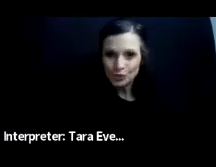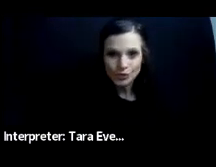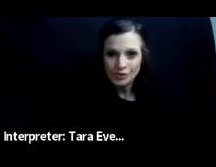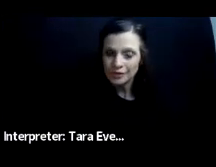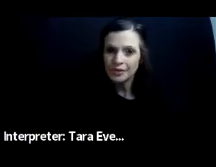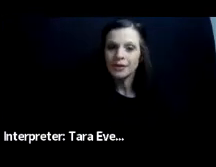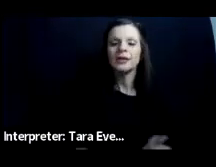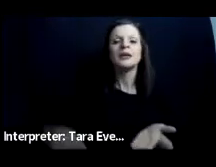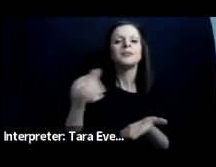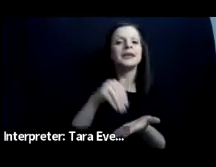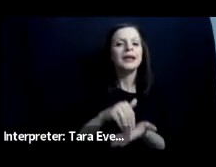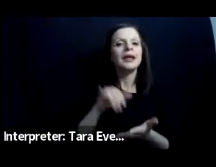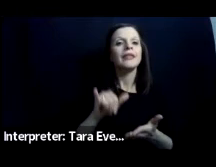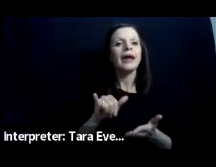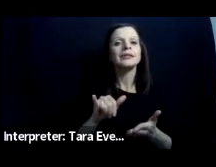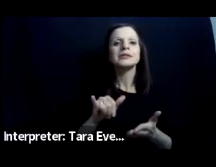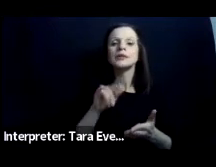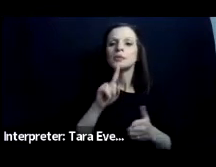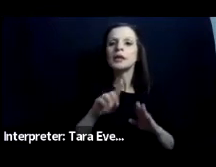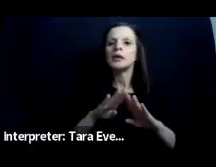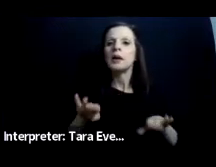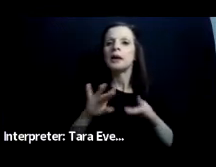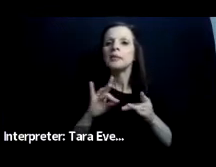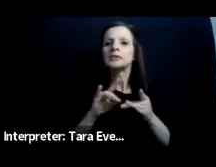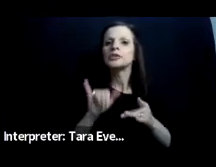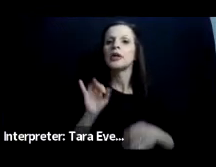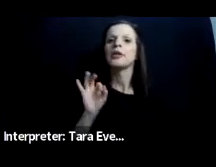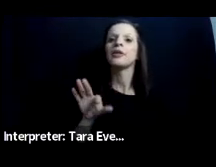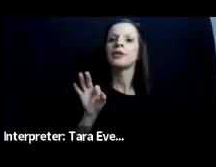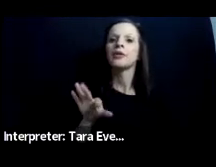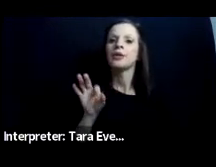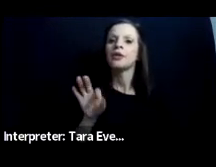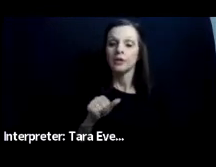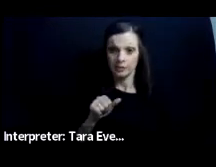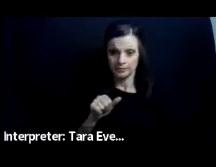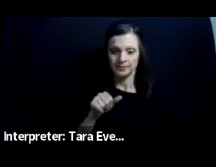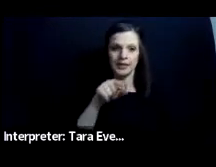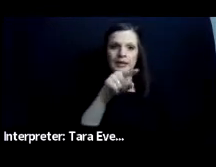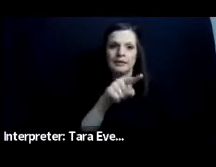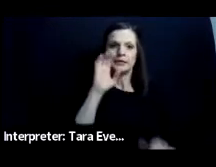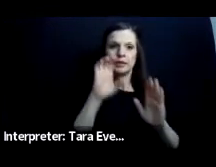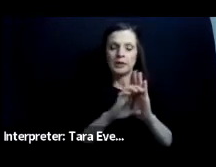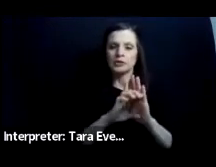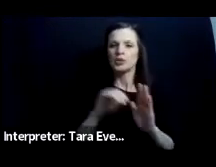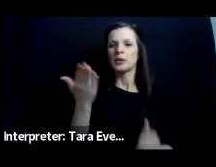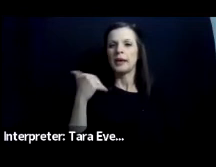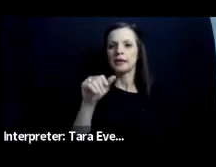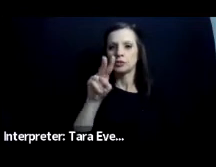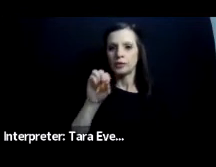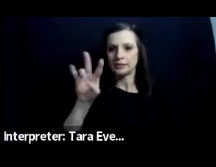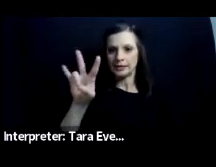subtle messages that keep coming out. This was back in 2007. It was a cover of Time